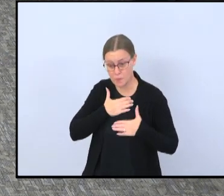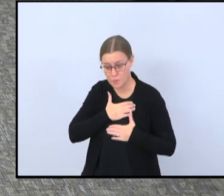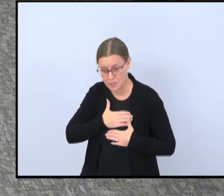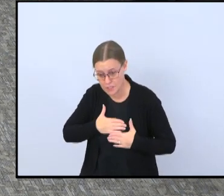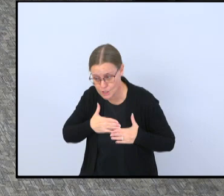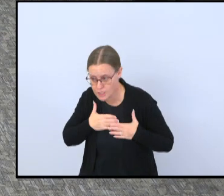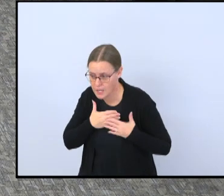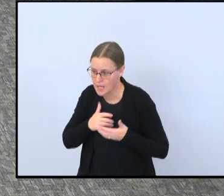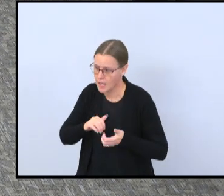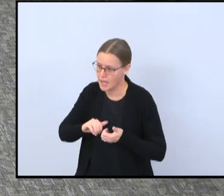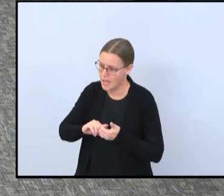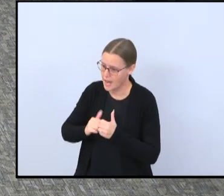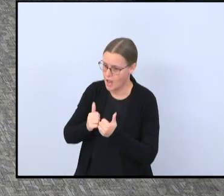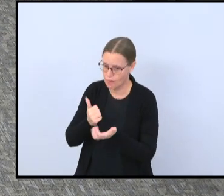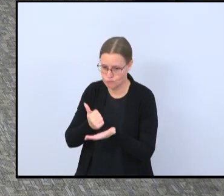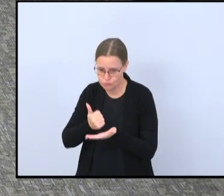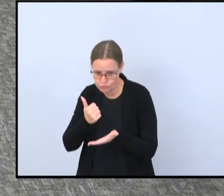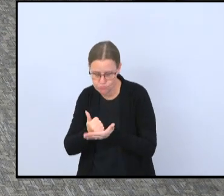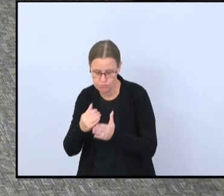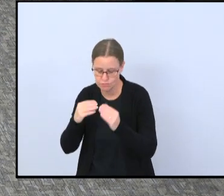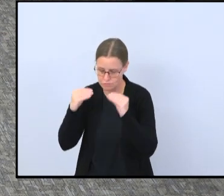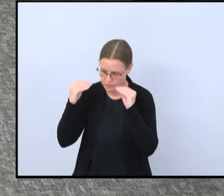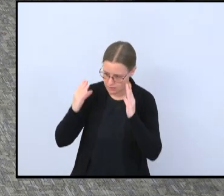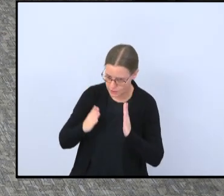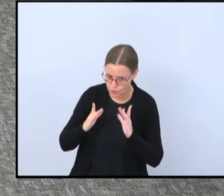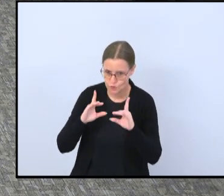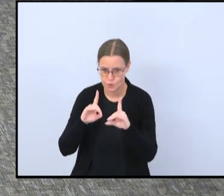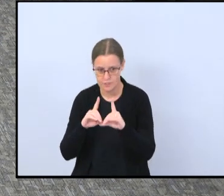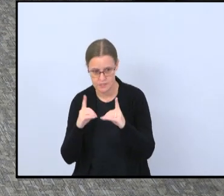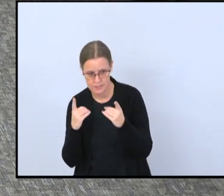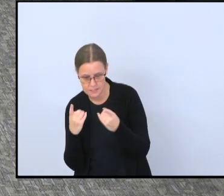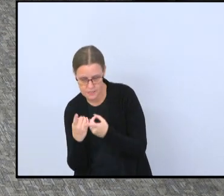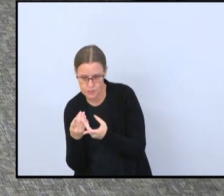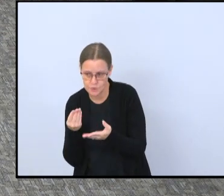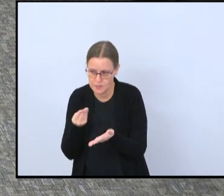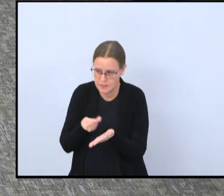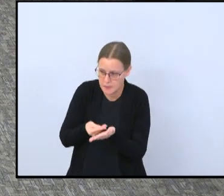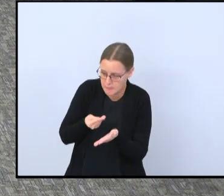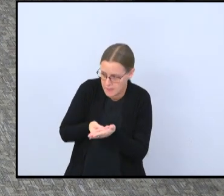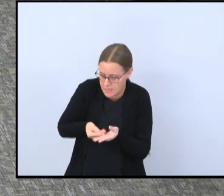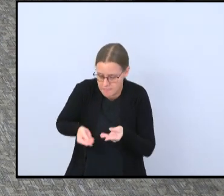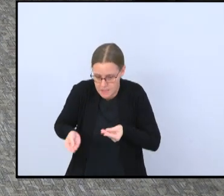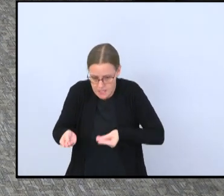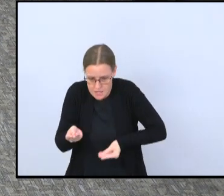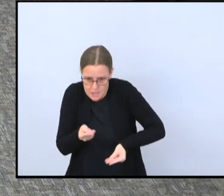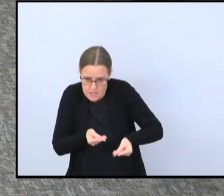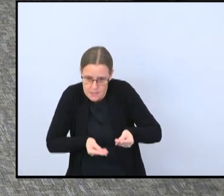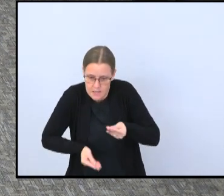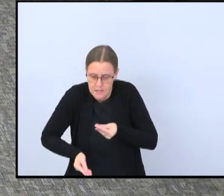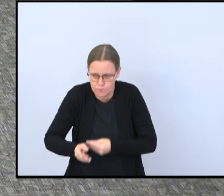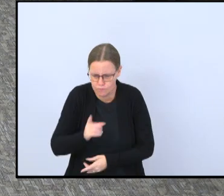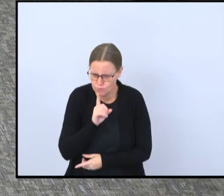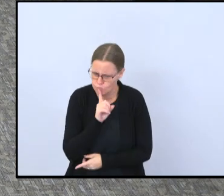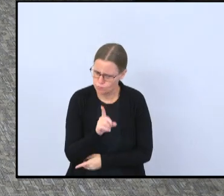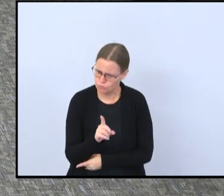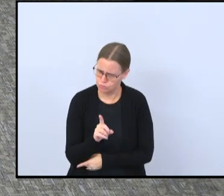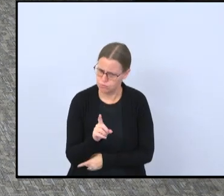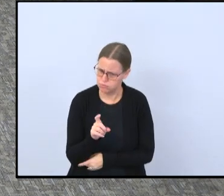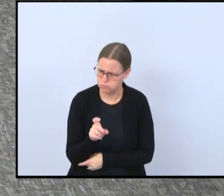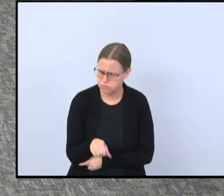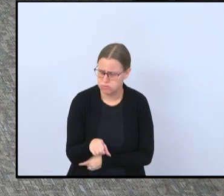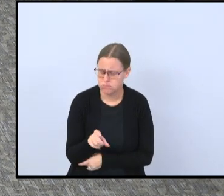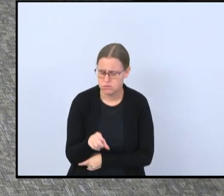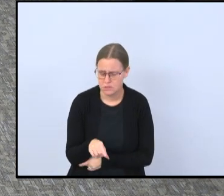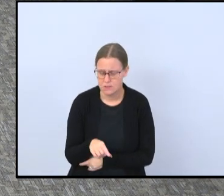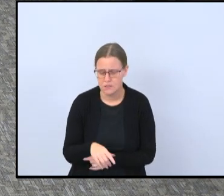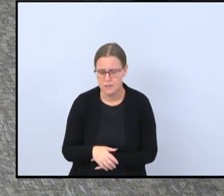our teachers, to help our district, to help with some funding that is desperately needed, one of the things